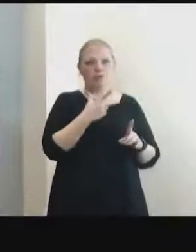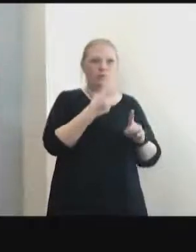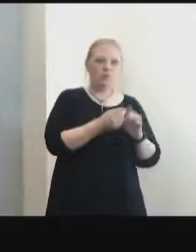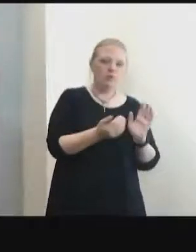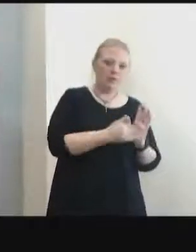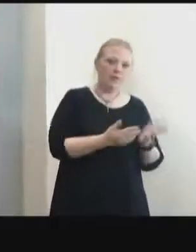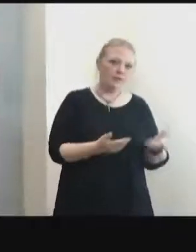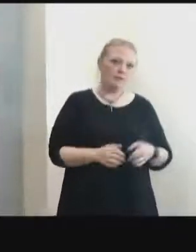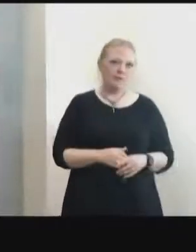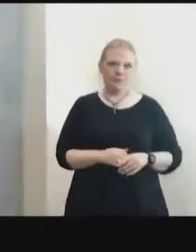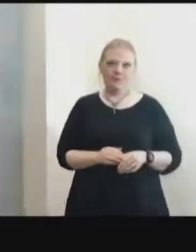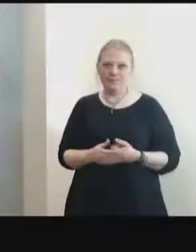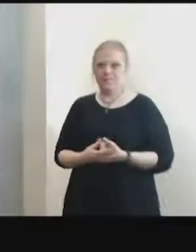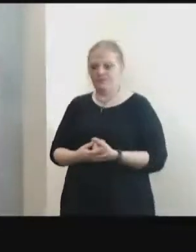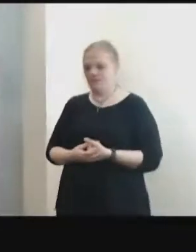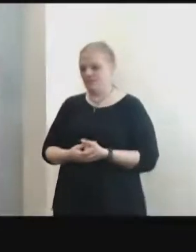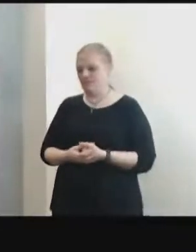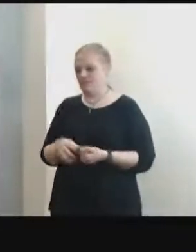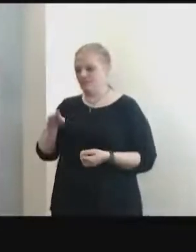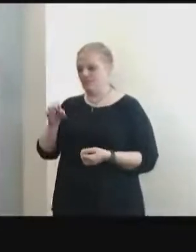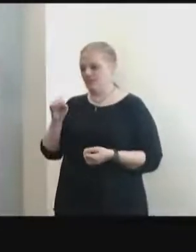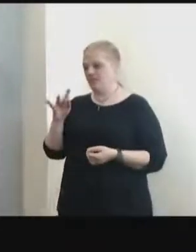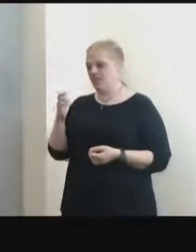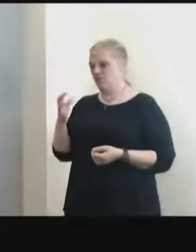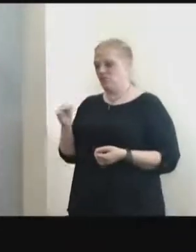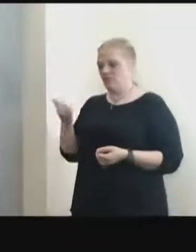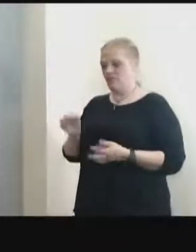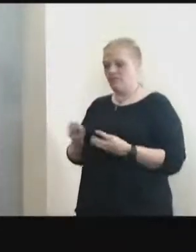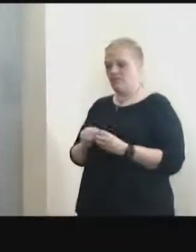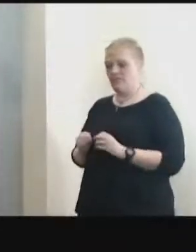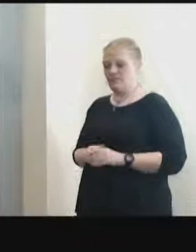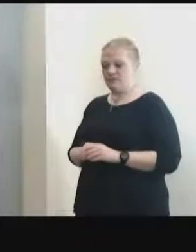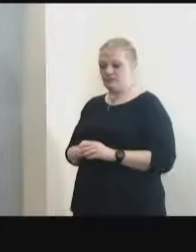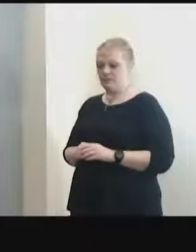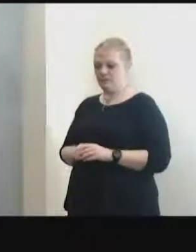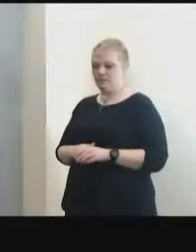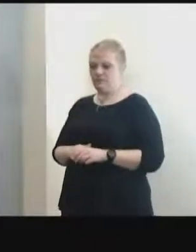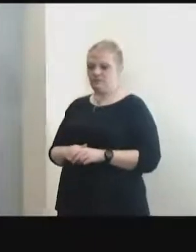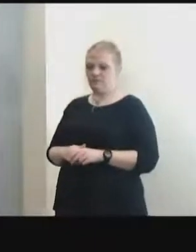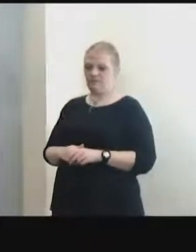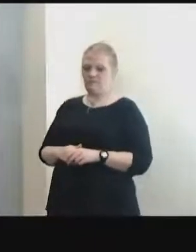dose. Spectrum News, Tony, any more questions?